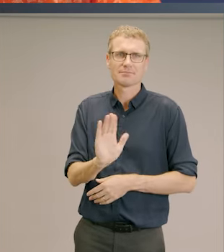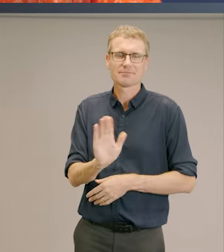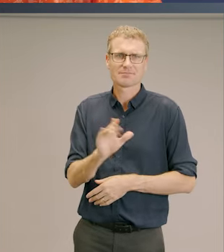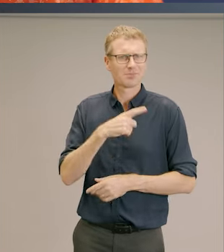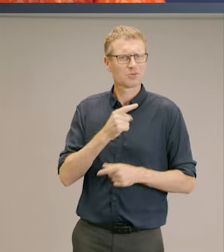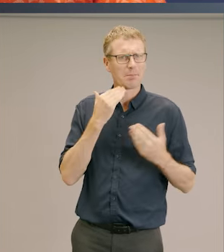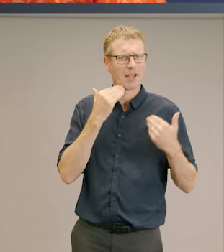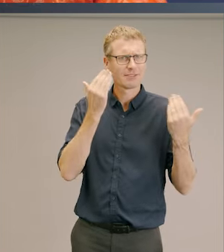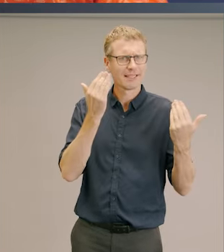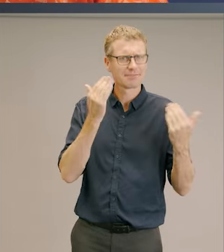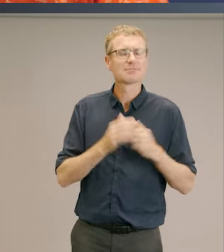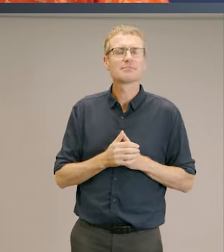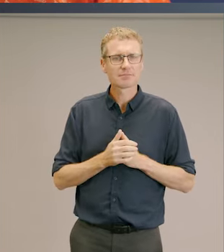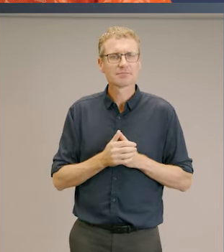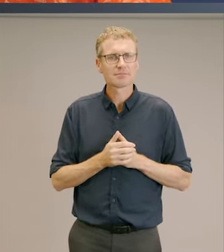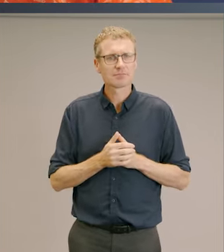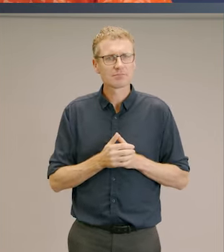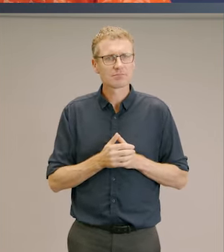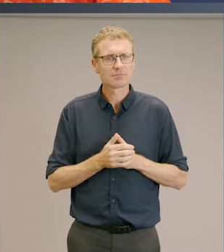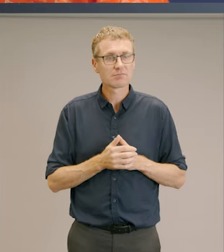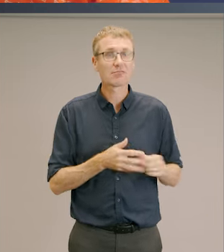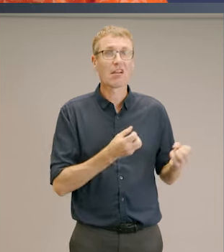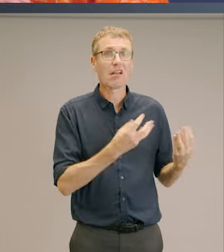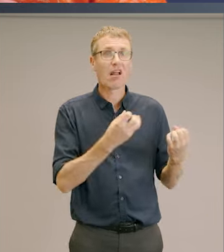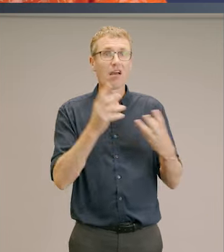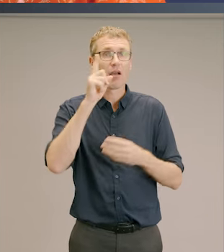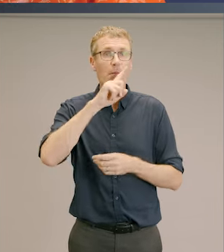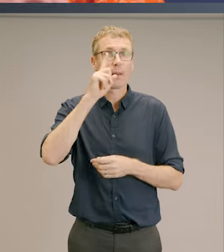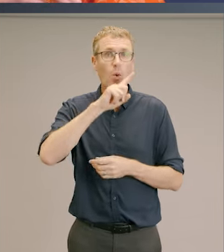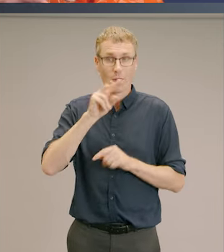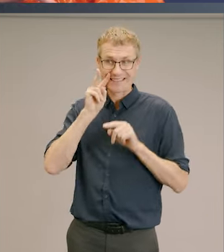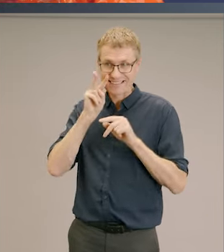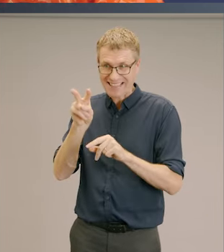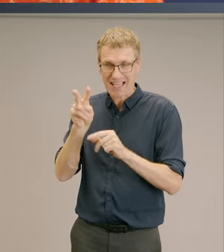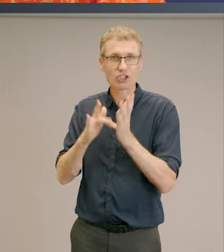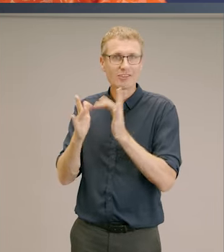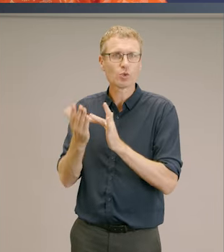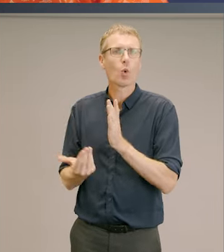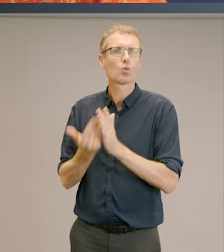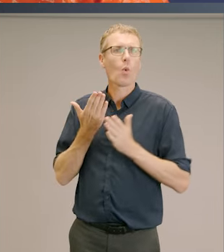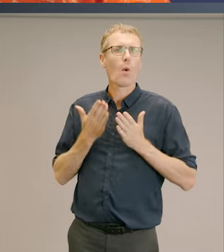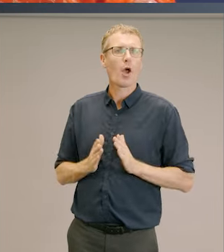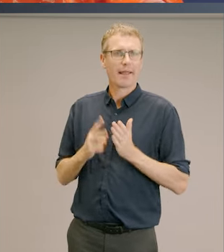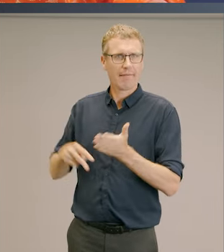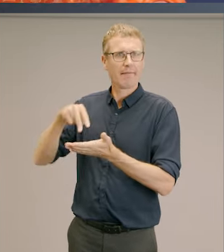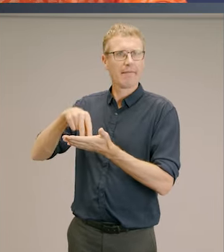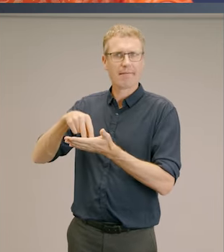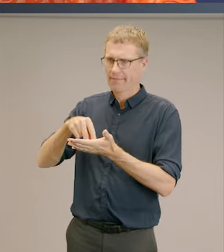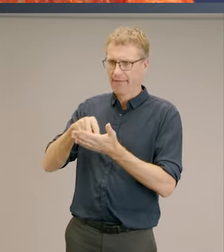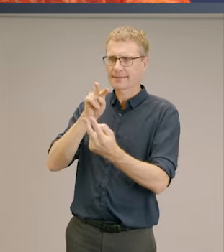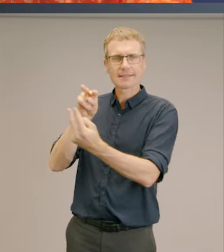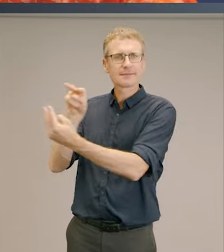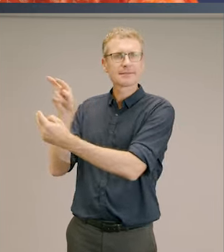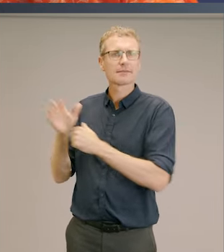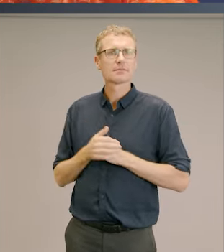true. There were eyewitness appearances of the resurrected Jesus. In